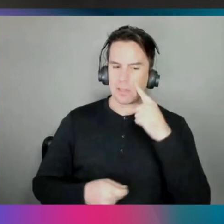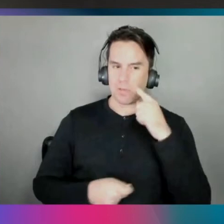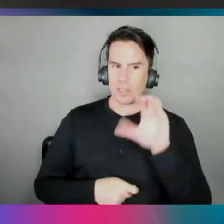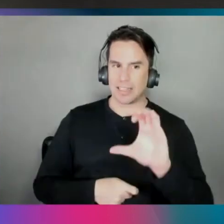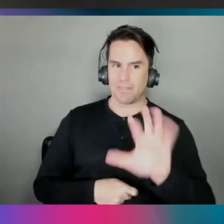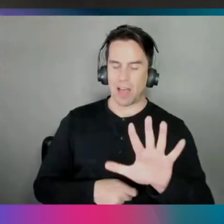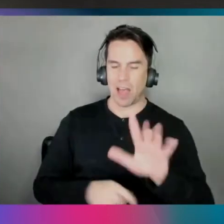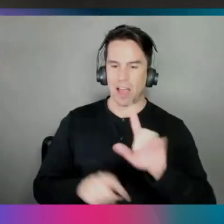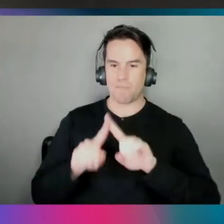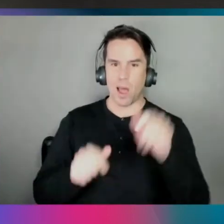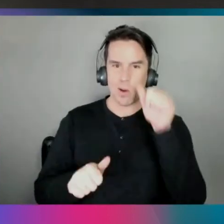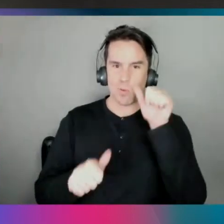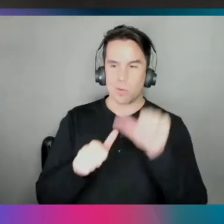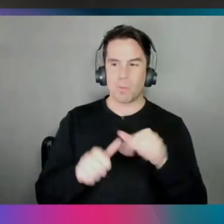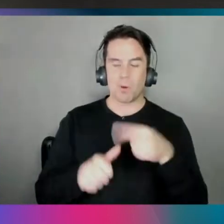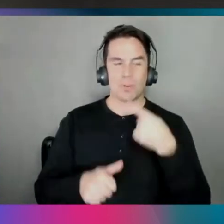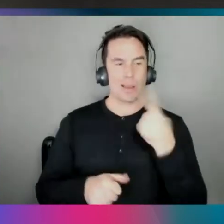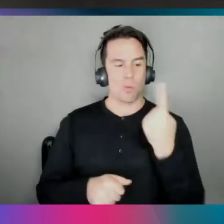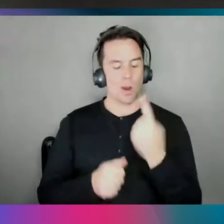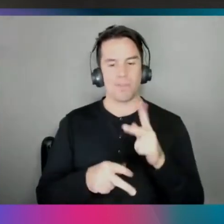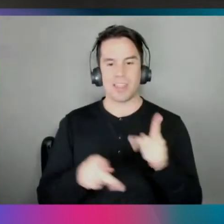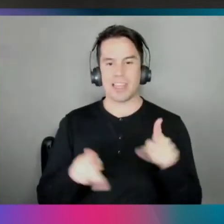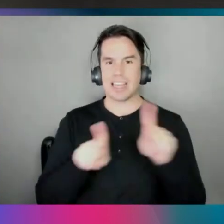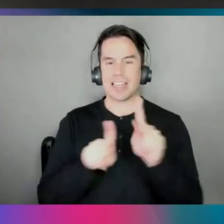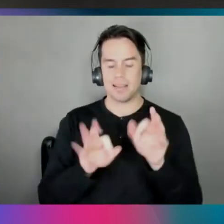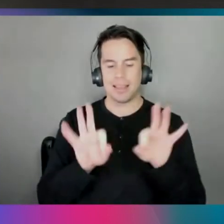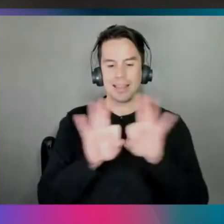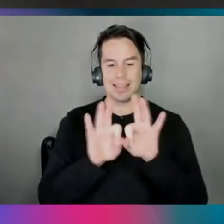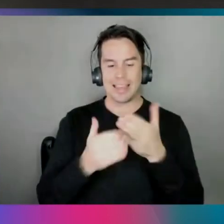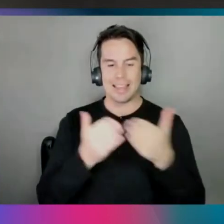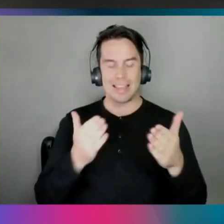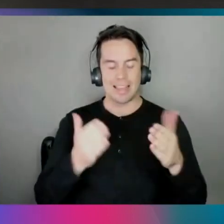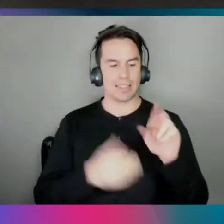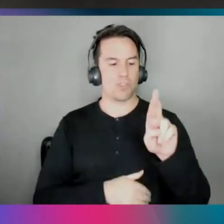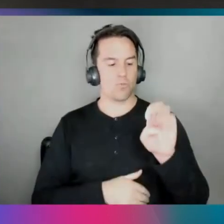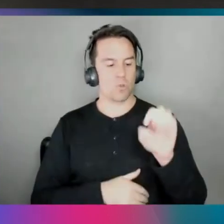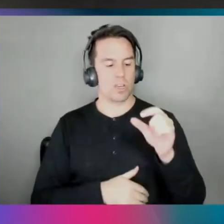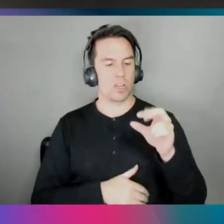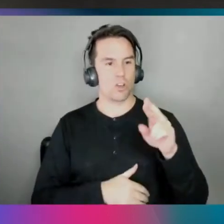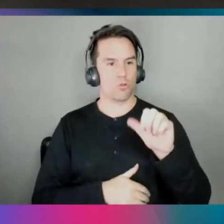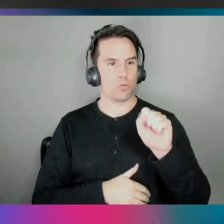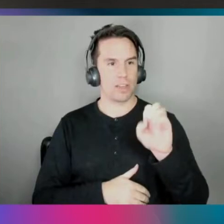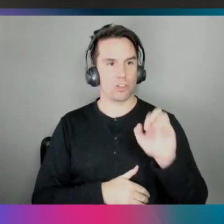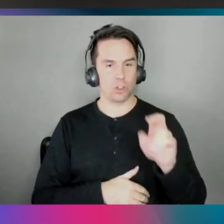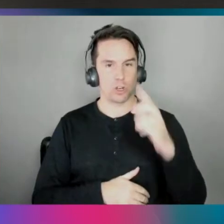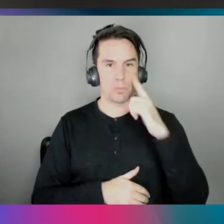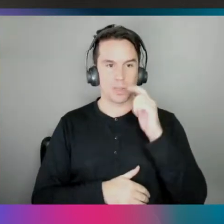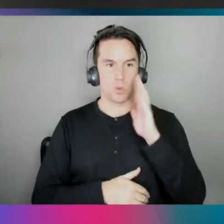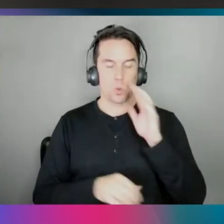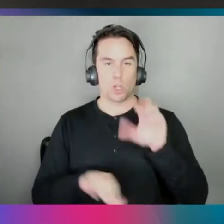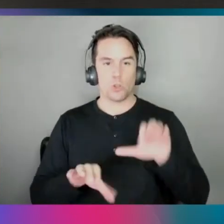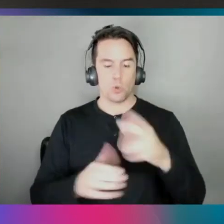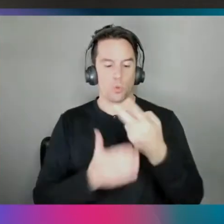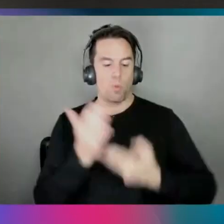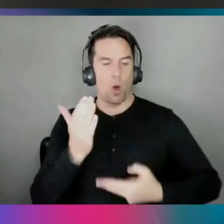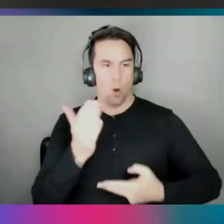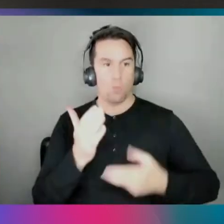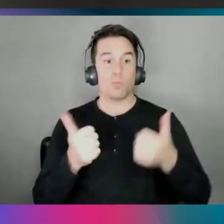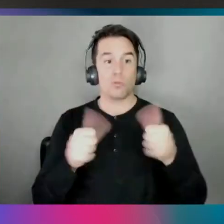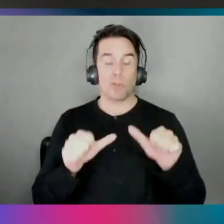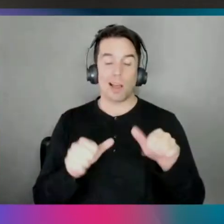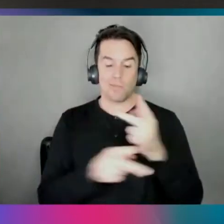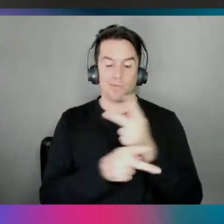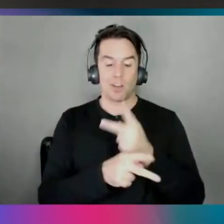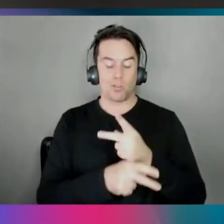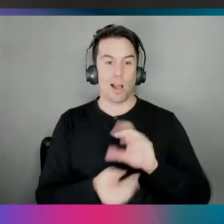things. The regressor. Okay. Because factorization can do both classification and regression. And this time we're trying to come up with a quantity. So kind of makes sense,